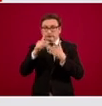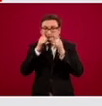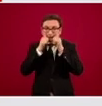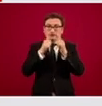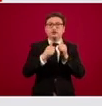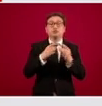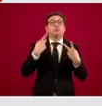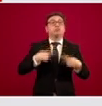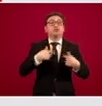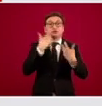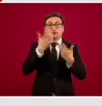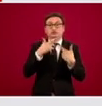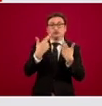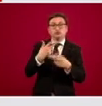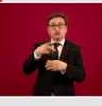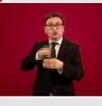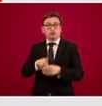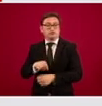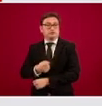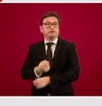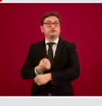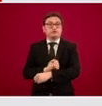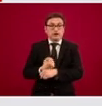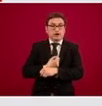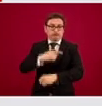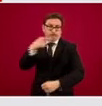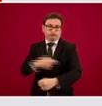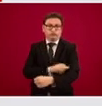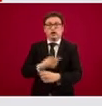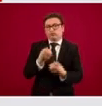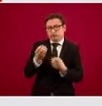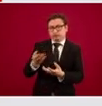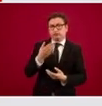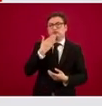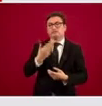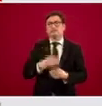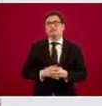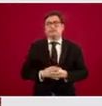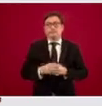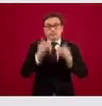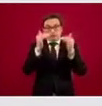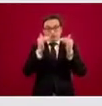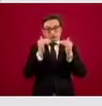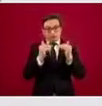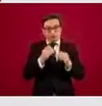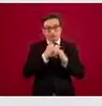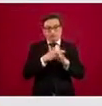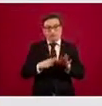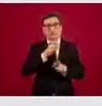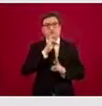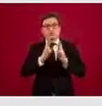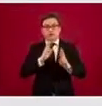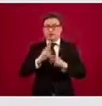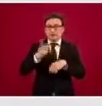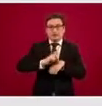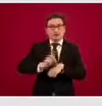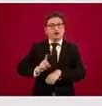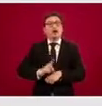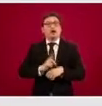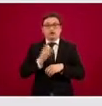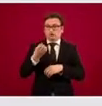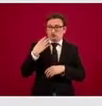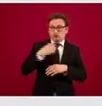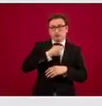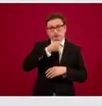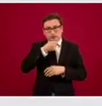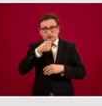here. If you want to donate blood, please do not hesitate to call up any of these numbers because we need your donation. Here